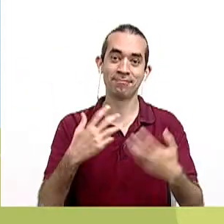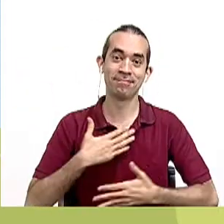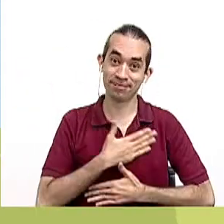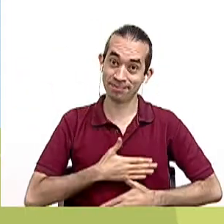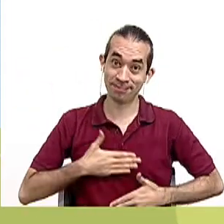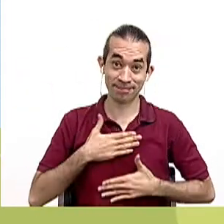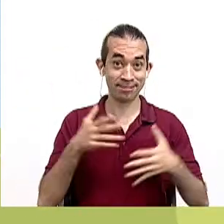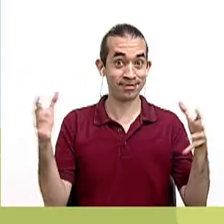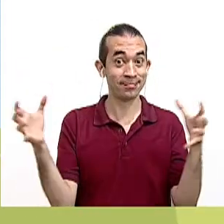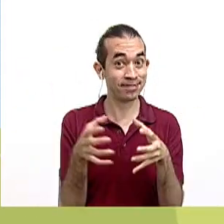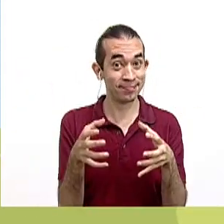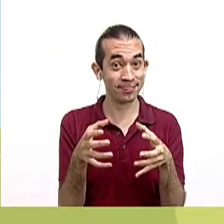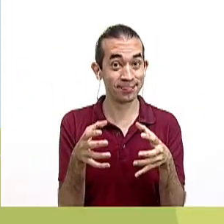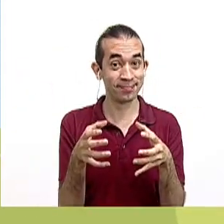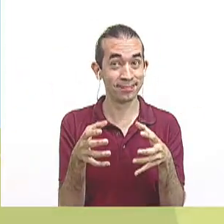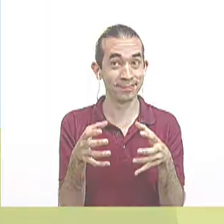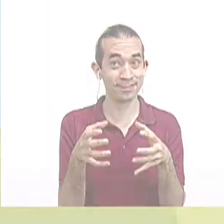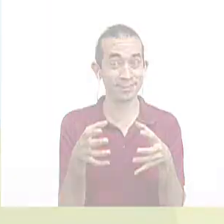together.